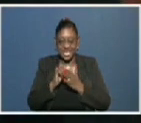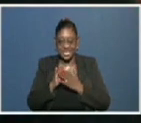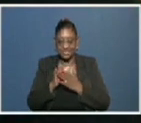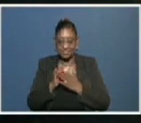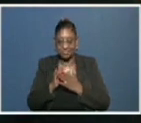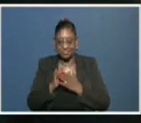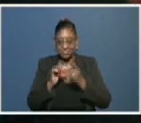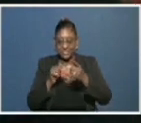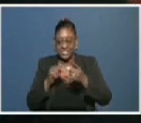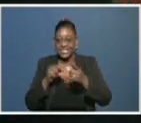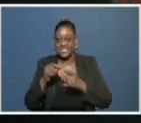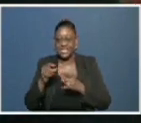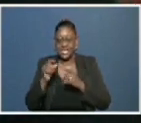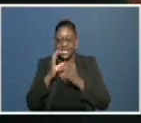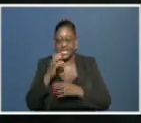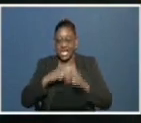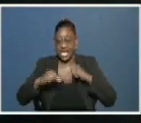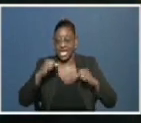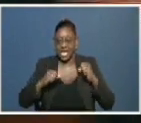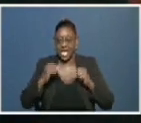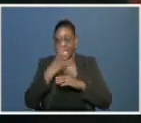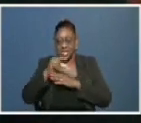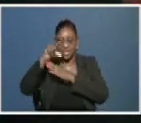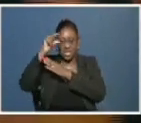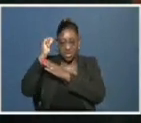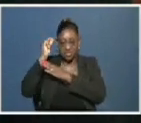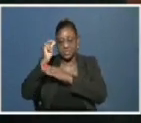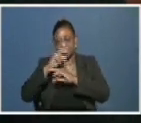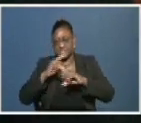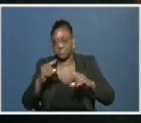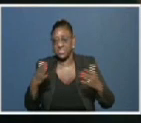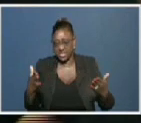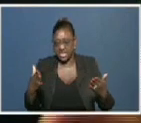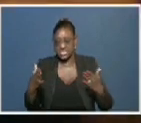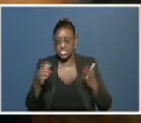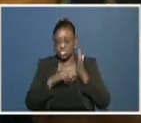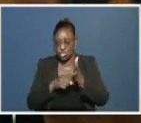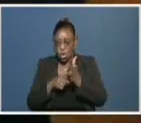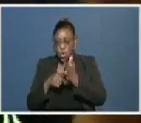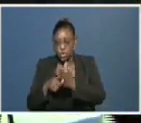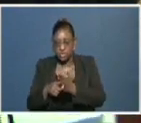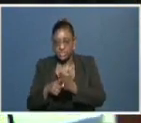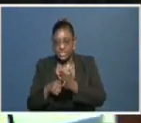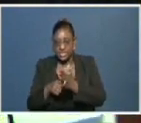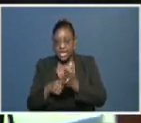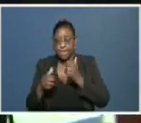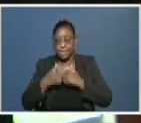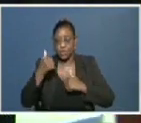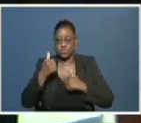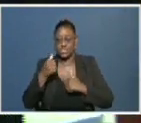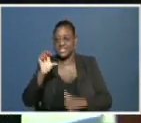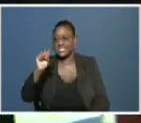it's been theater stuff, but it's also been stuff for government, like the Seek Awards and independent shows, and most recently, the